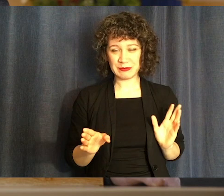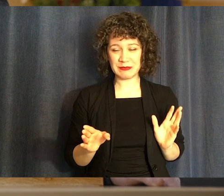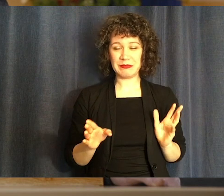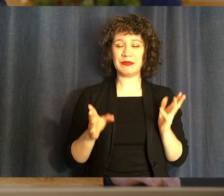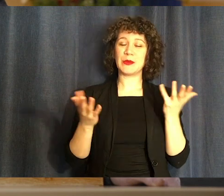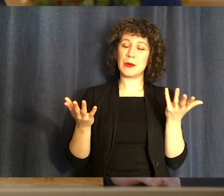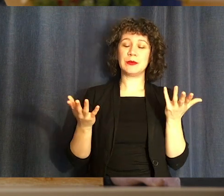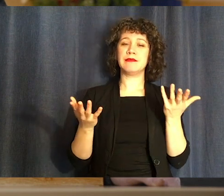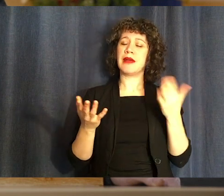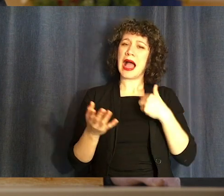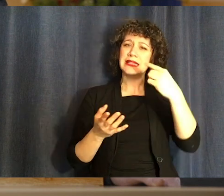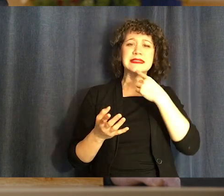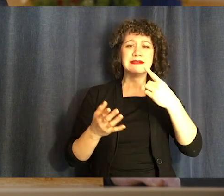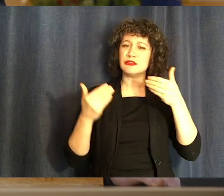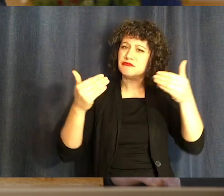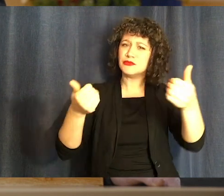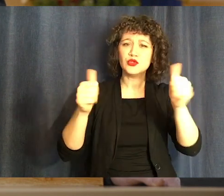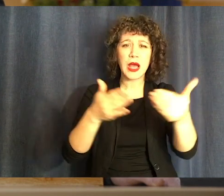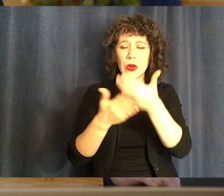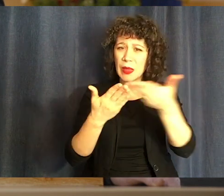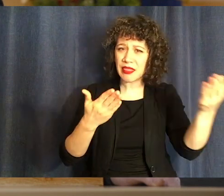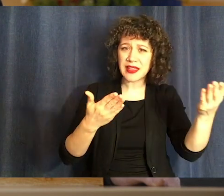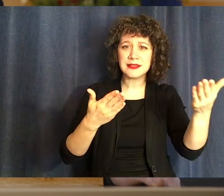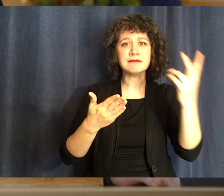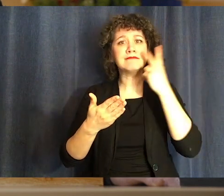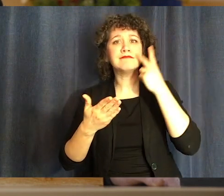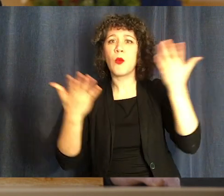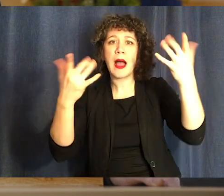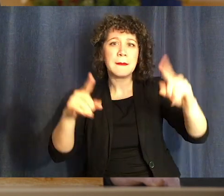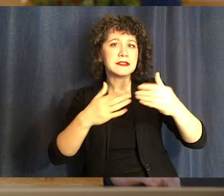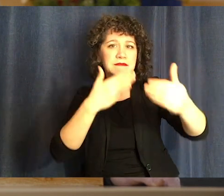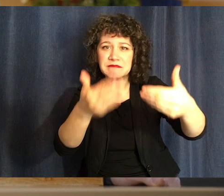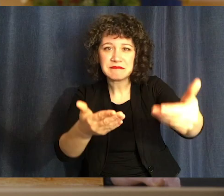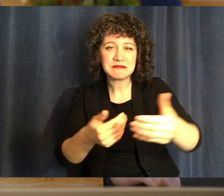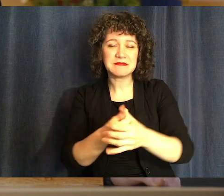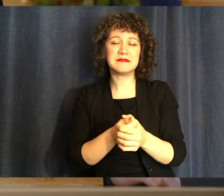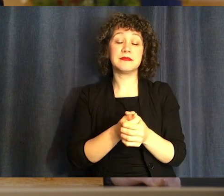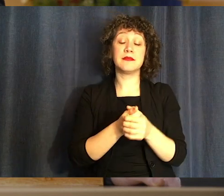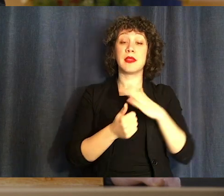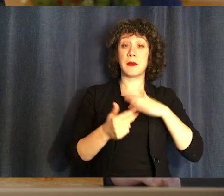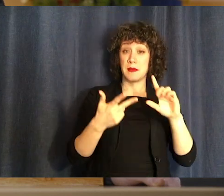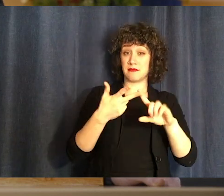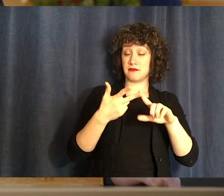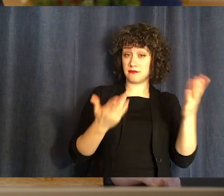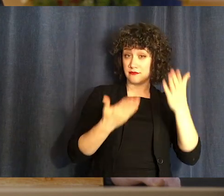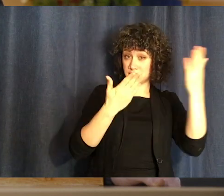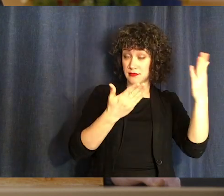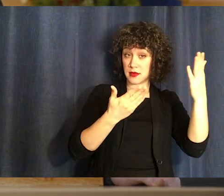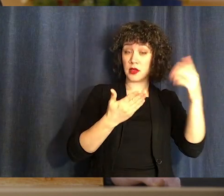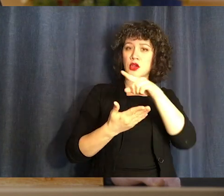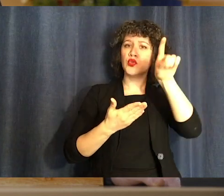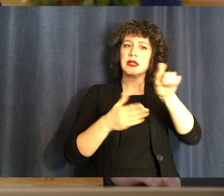life takes you. My third and final recommendation for living life to the fullest is for you to compose yourself in a manner